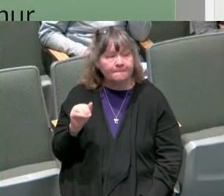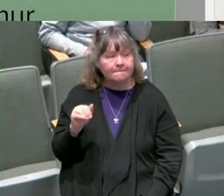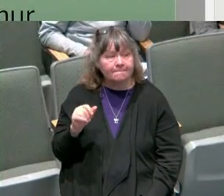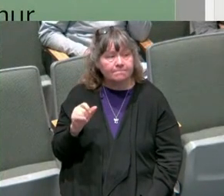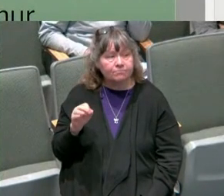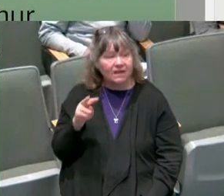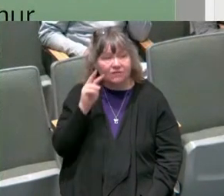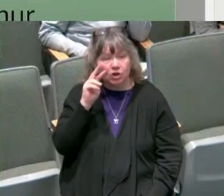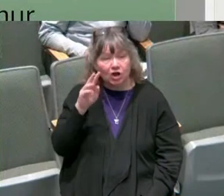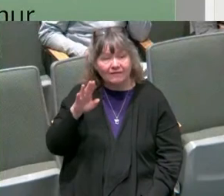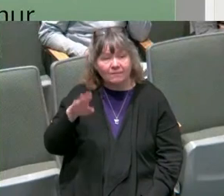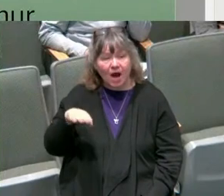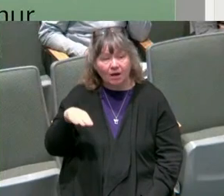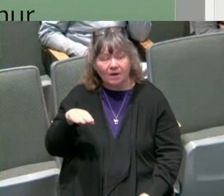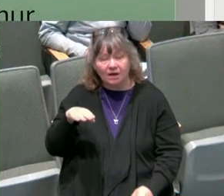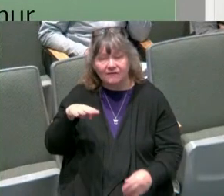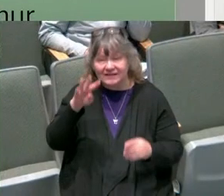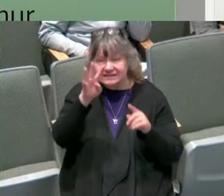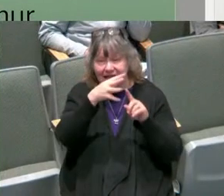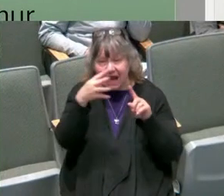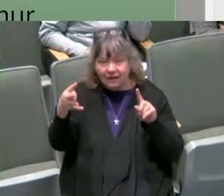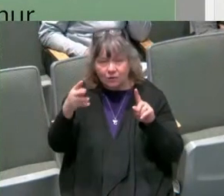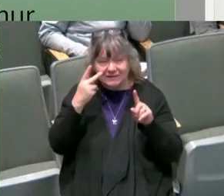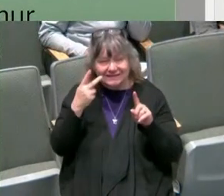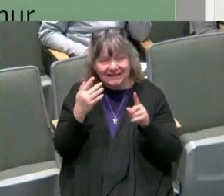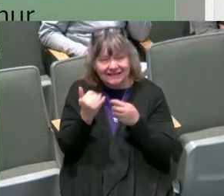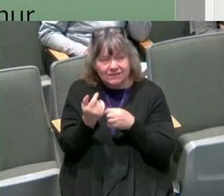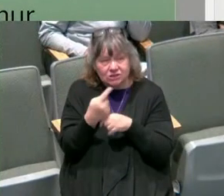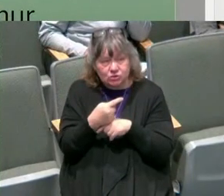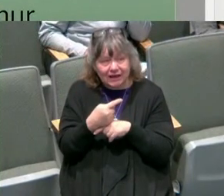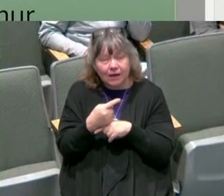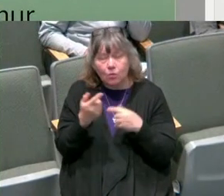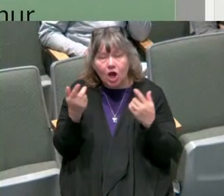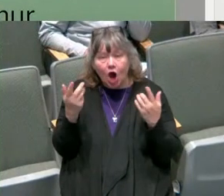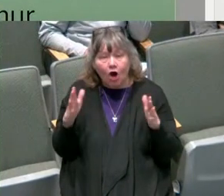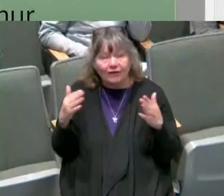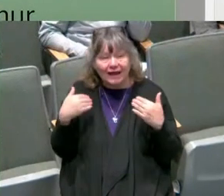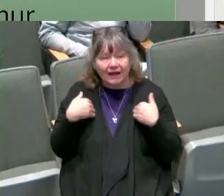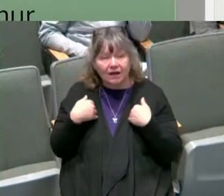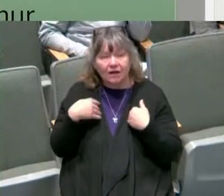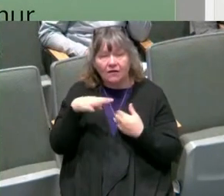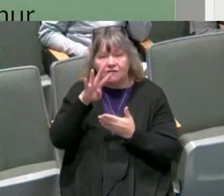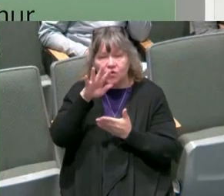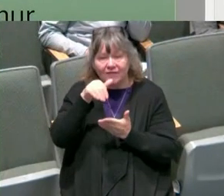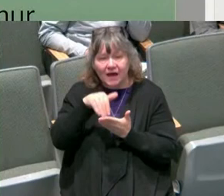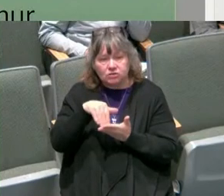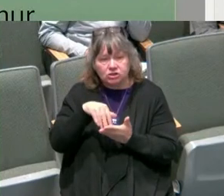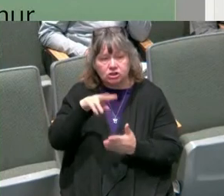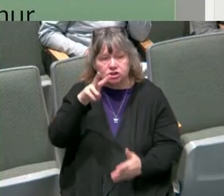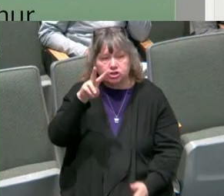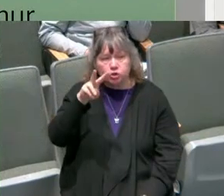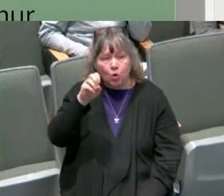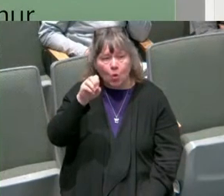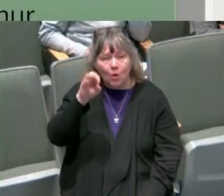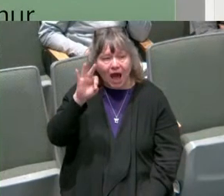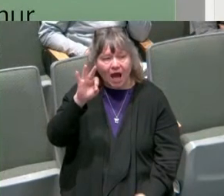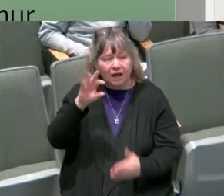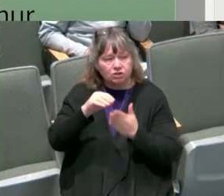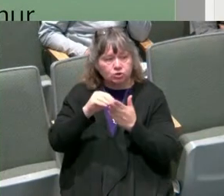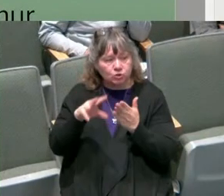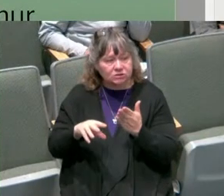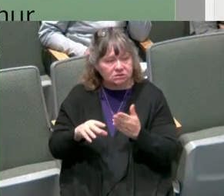if you look at the bottom of that slide you can see that today we are already at 4209 students